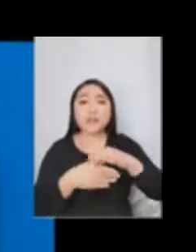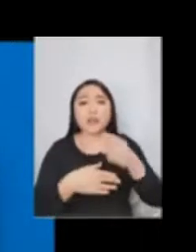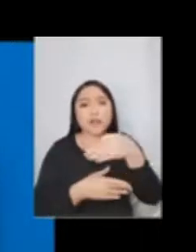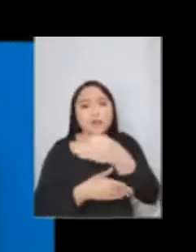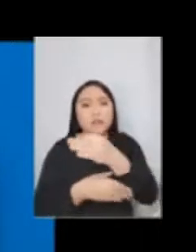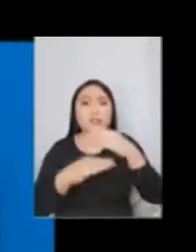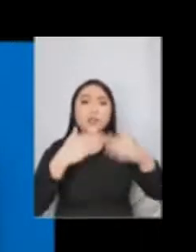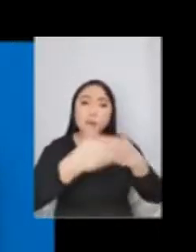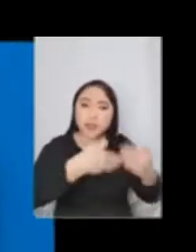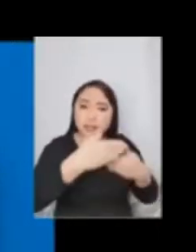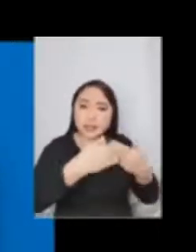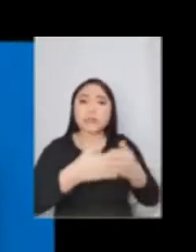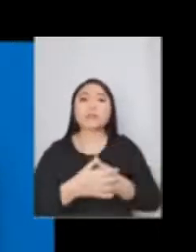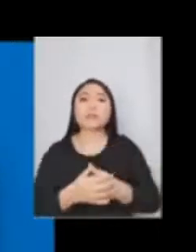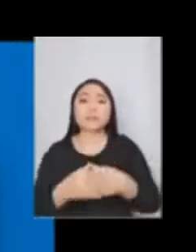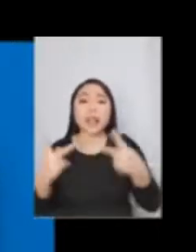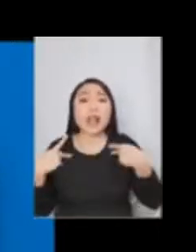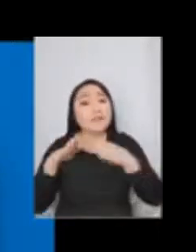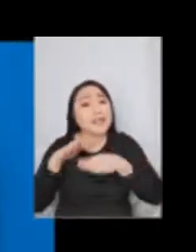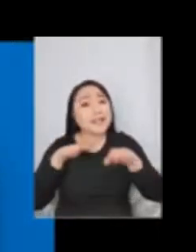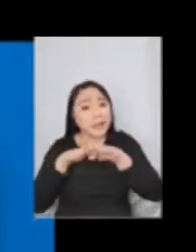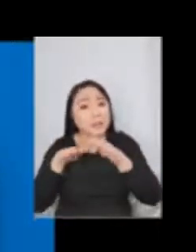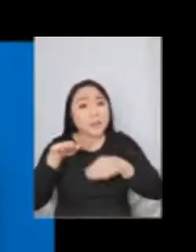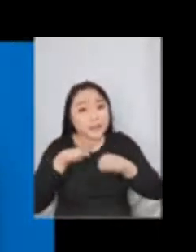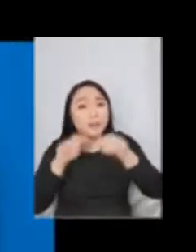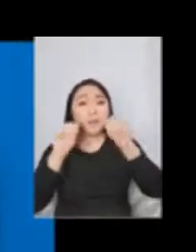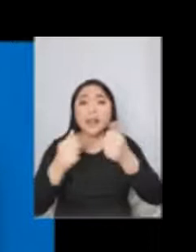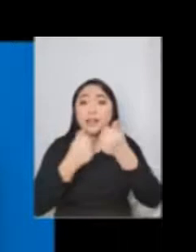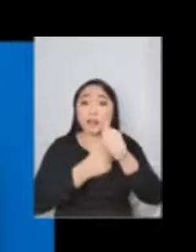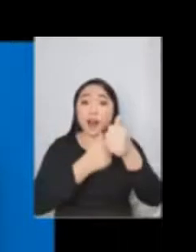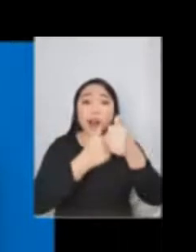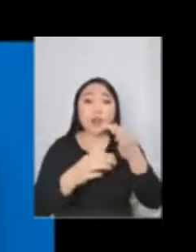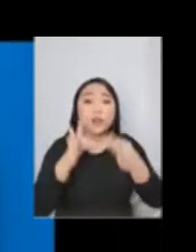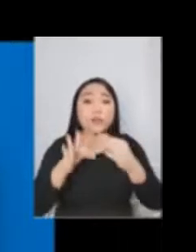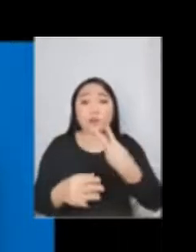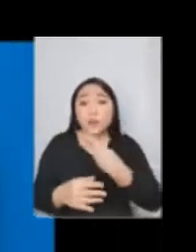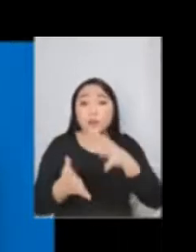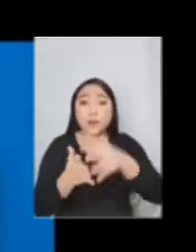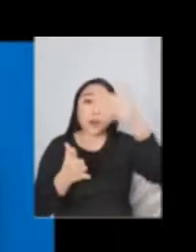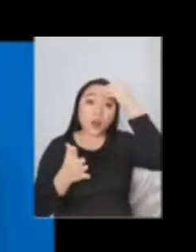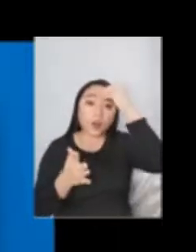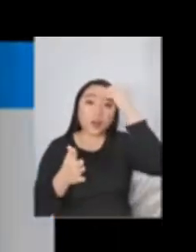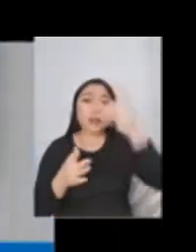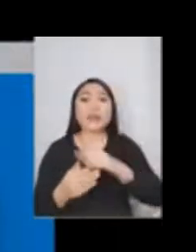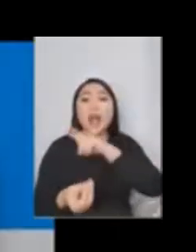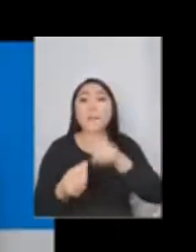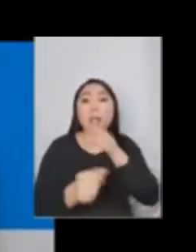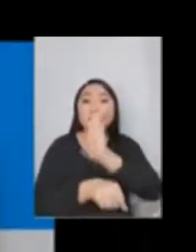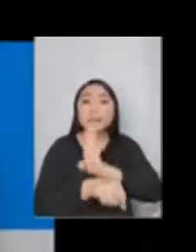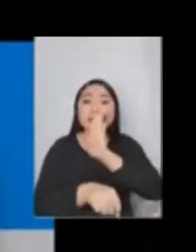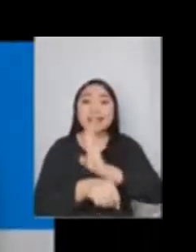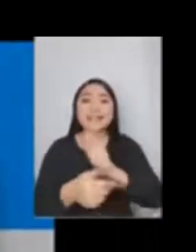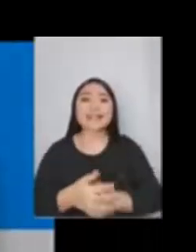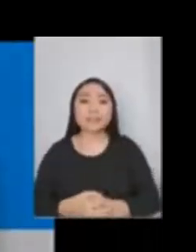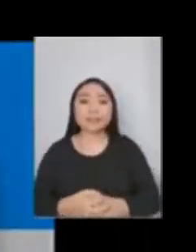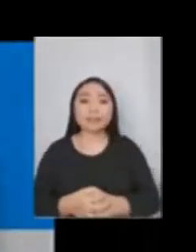ano na po ang narating ni Starbucks ngayon? Sa, di ba sabi nga natin, we want to reach those information seekers. So we partnered